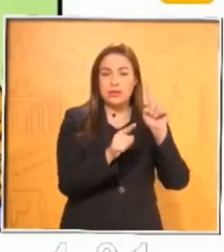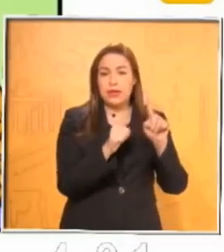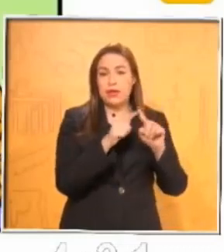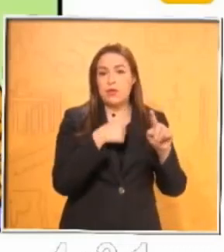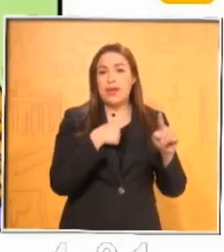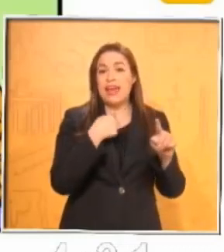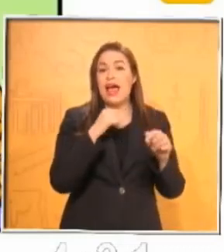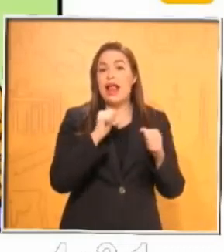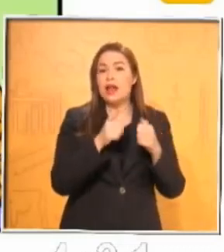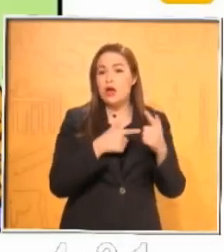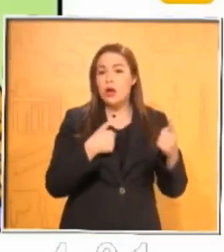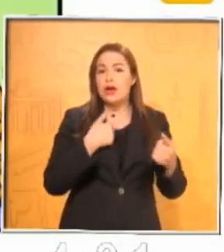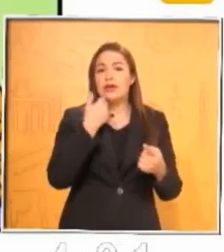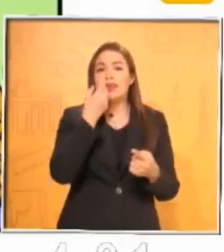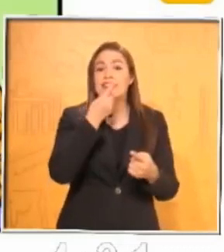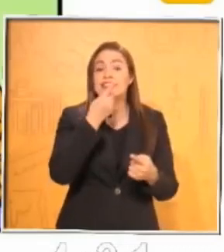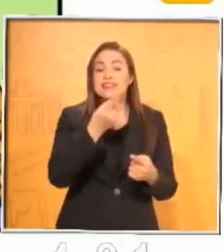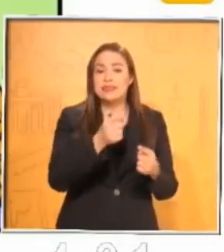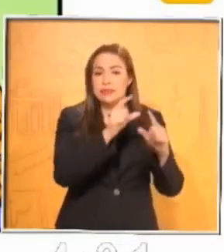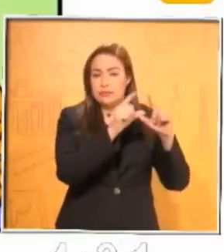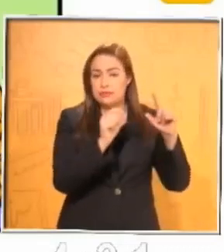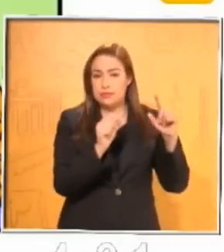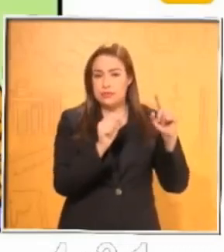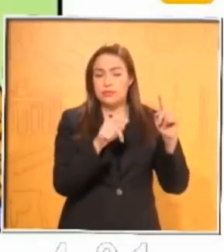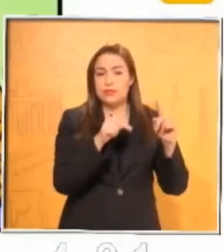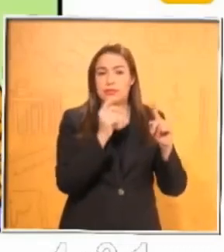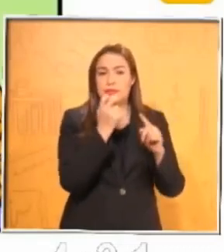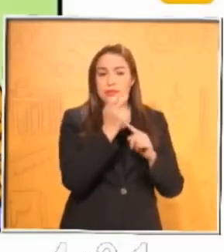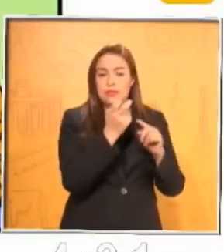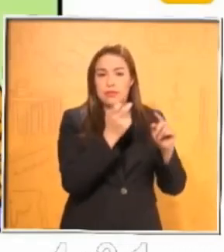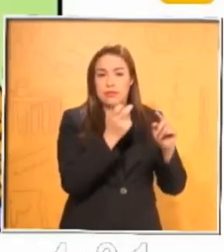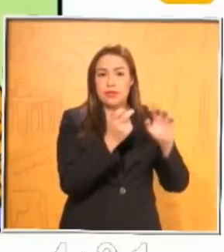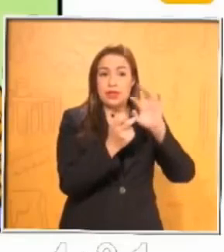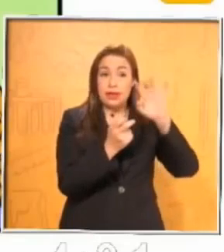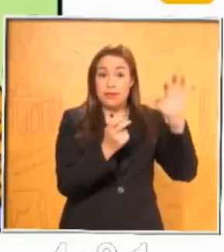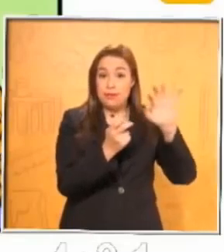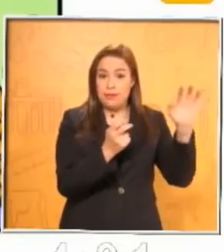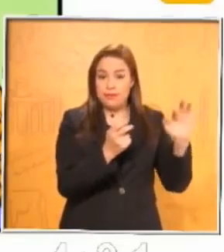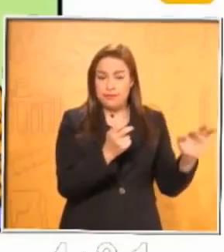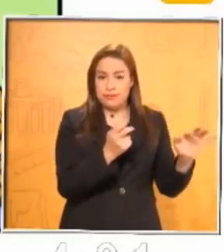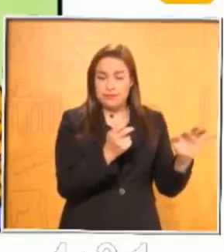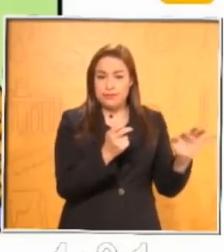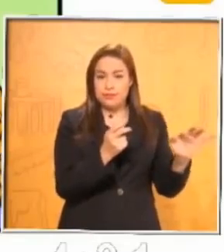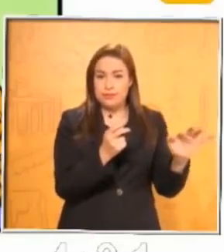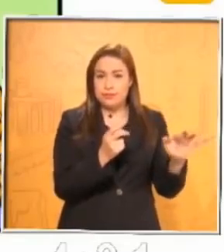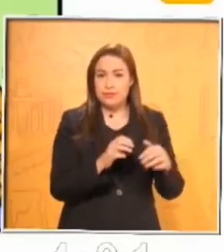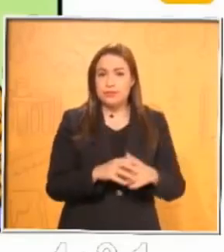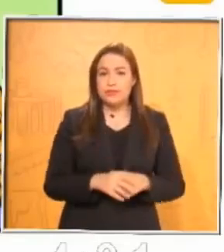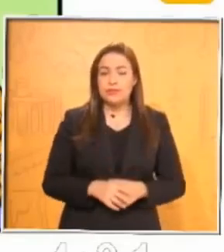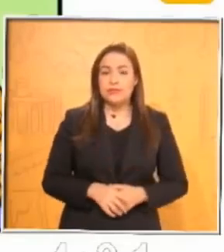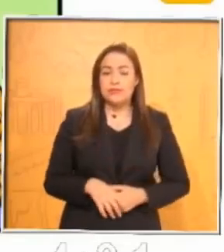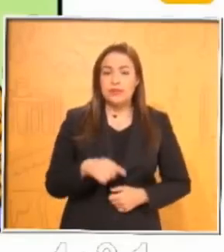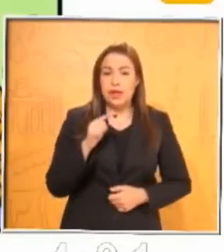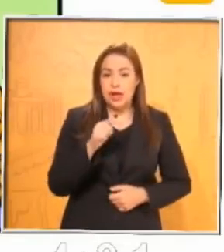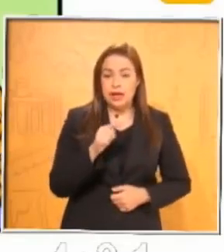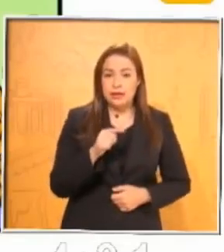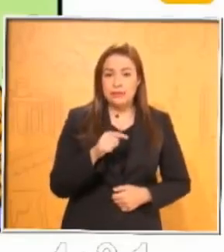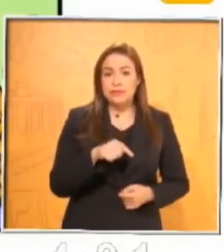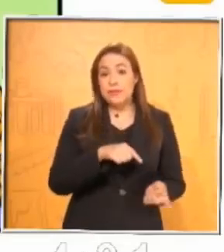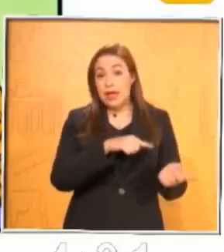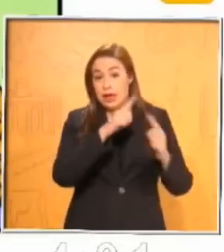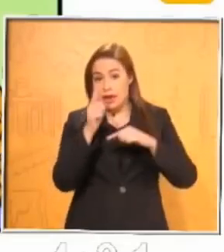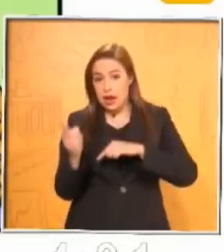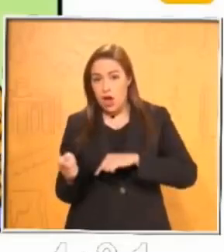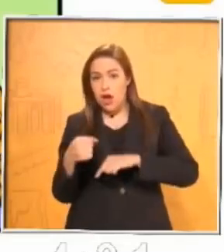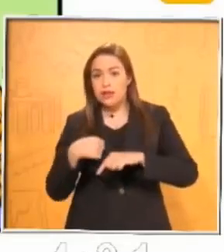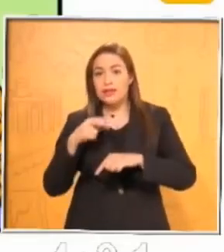the mouth of the character. For this one, for the thought balloon, it is pointing to the brain of the